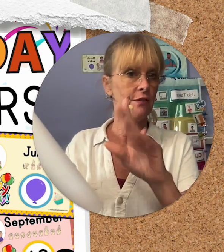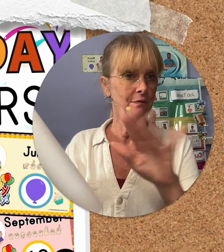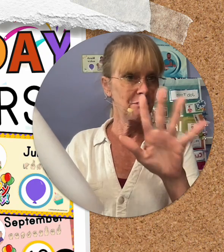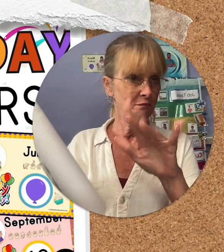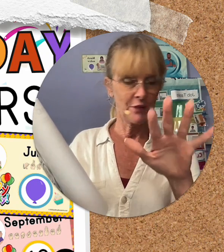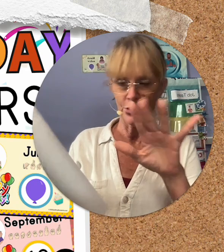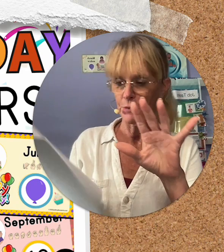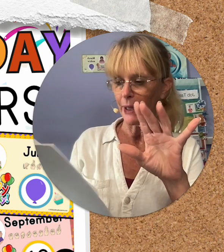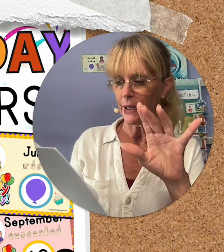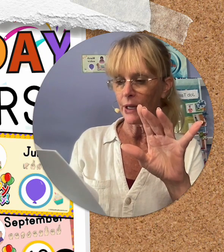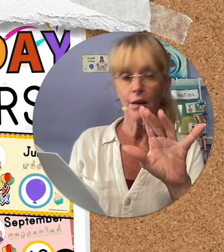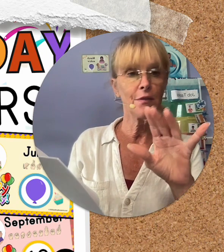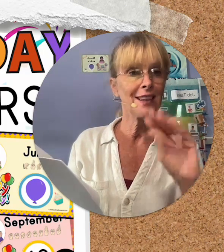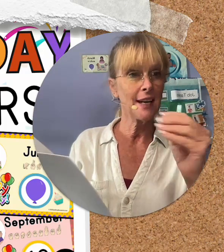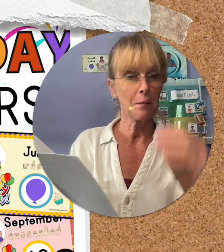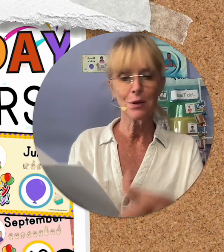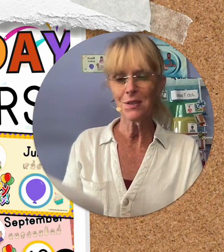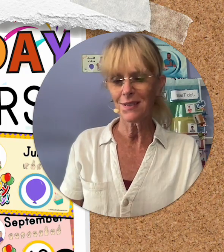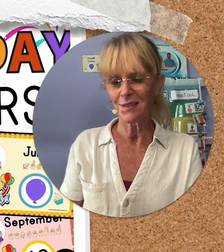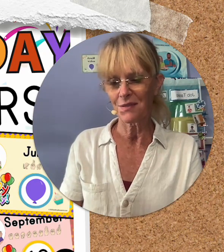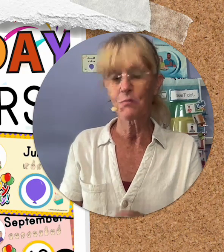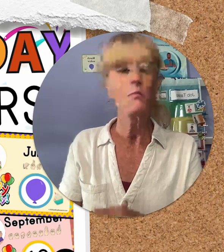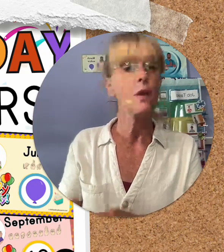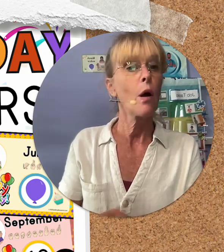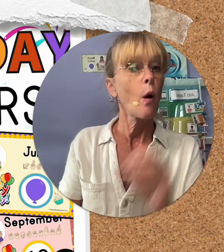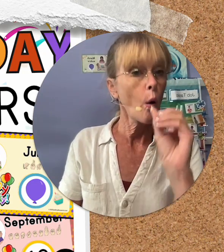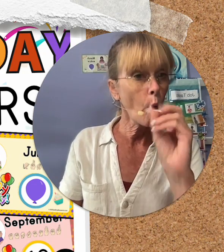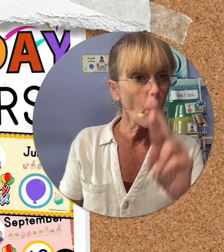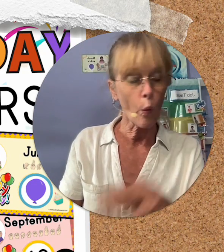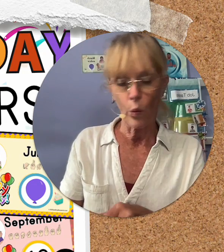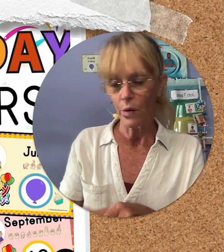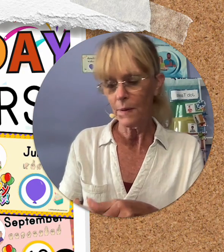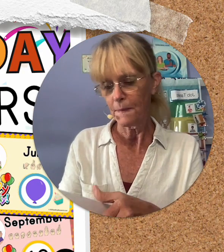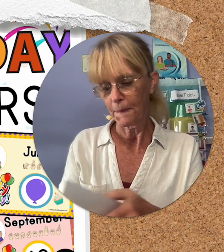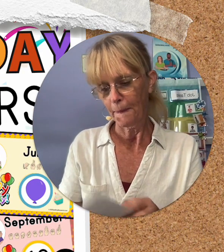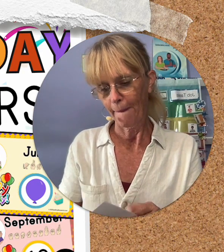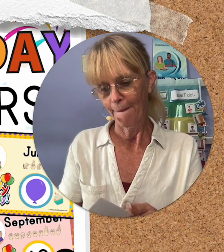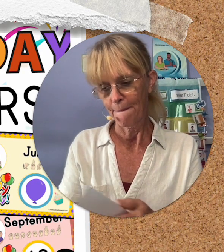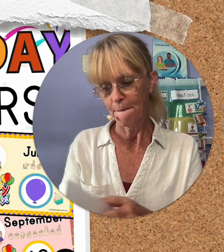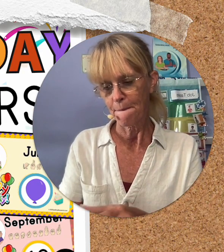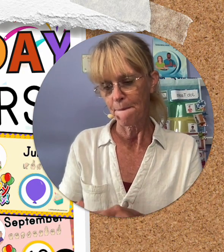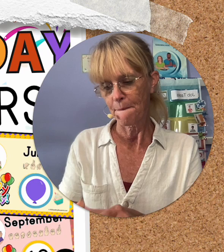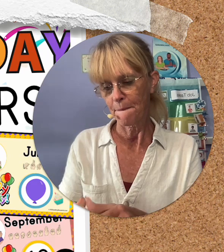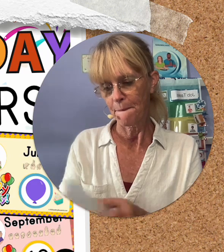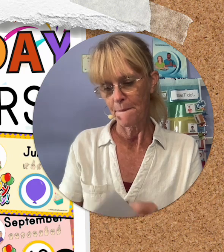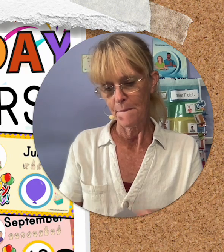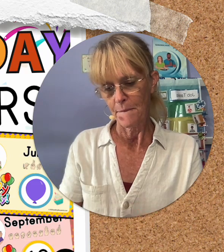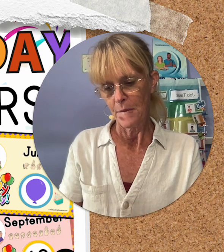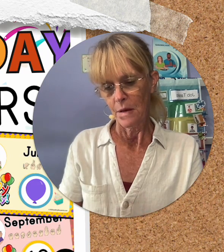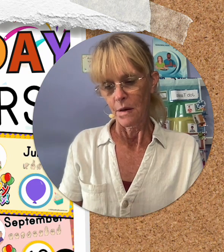the finger spelling of the numbers, or